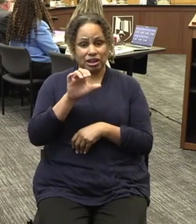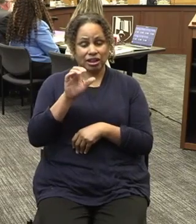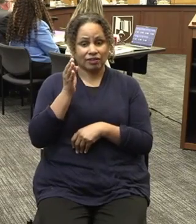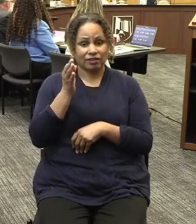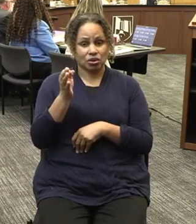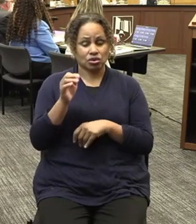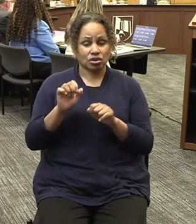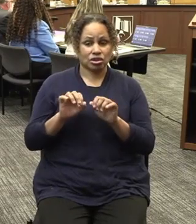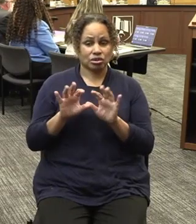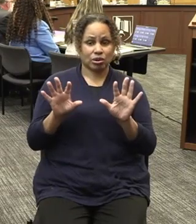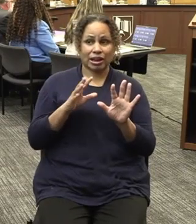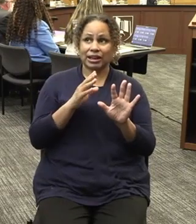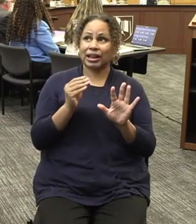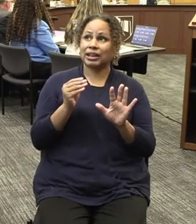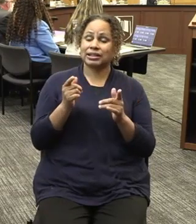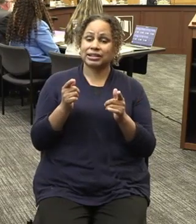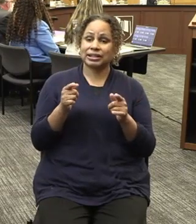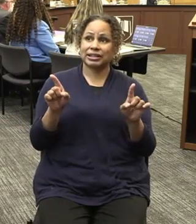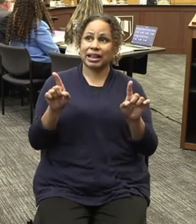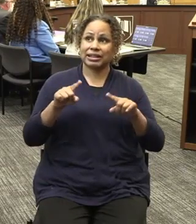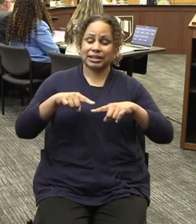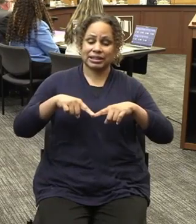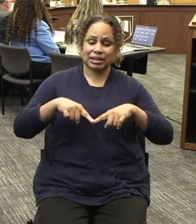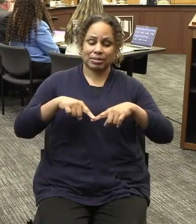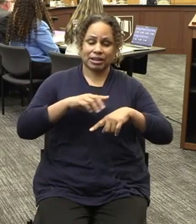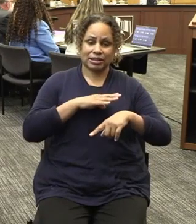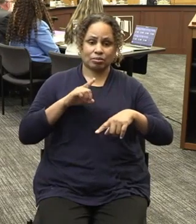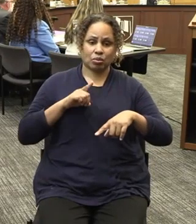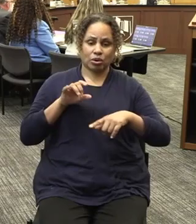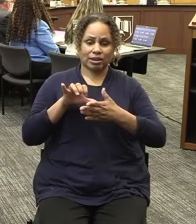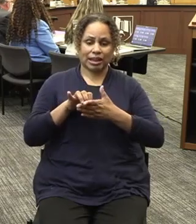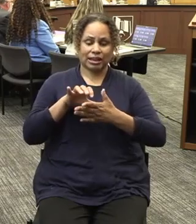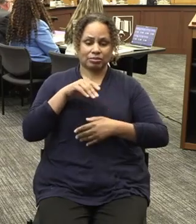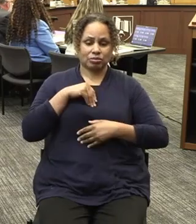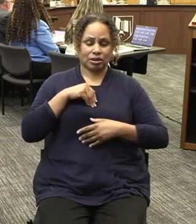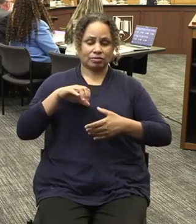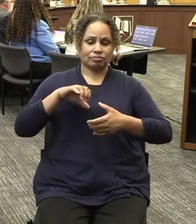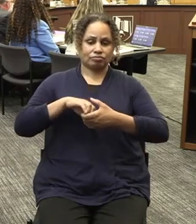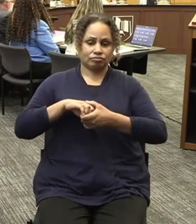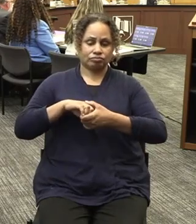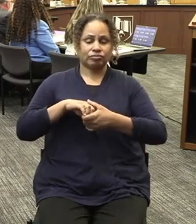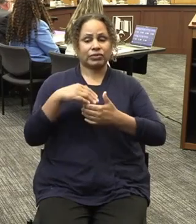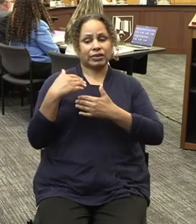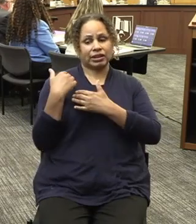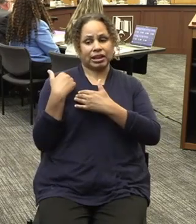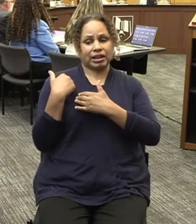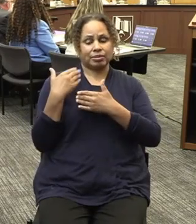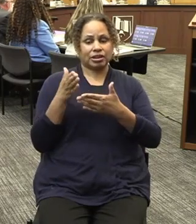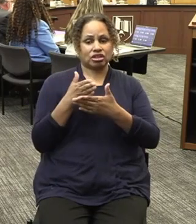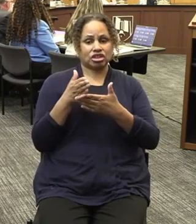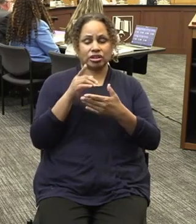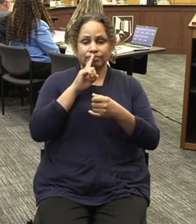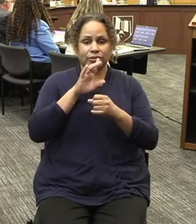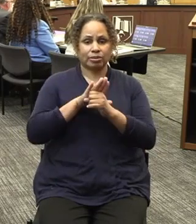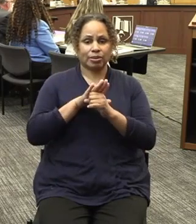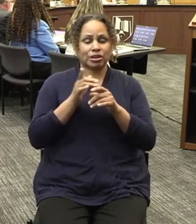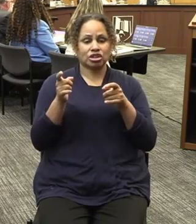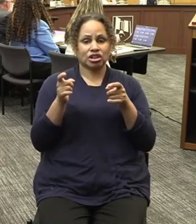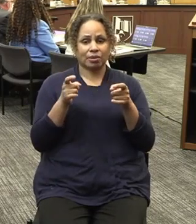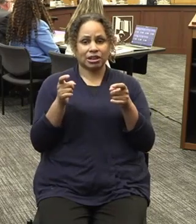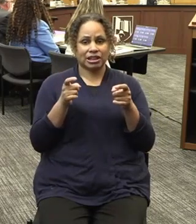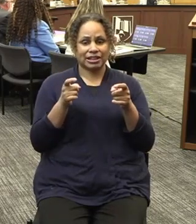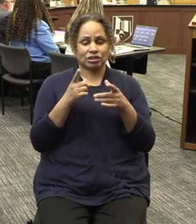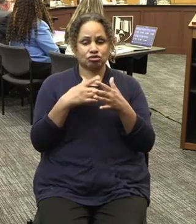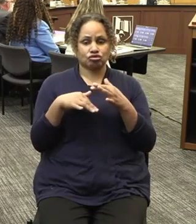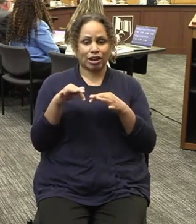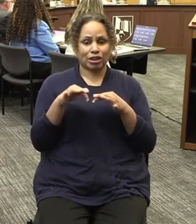its success depends upon a board that embraces collaboration, accountability, and a shared commitment to governance rather